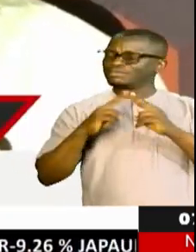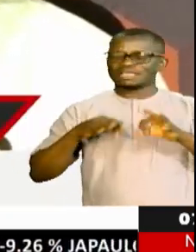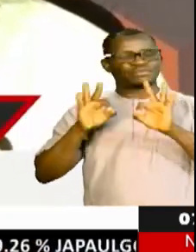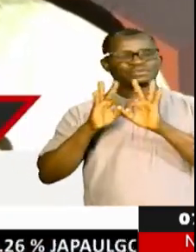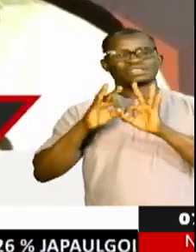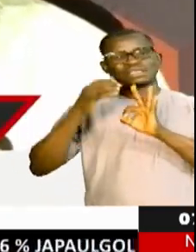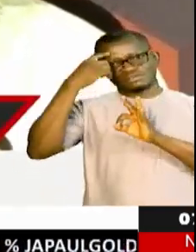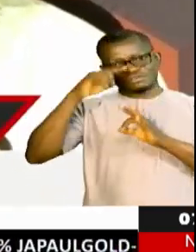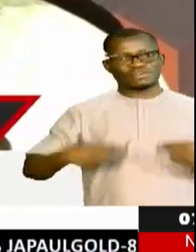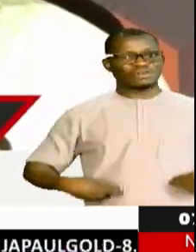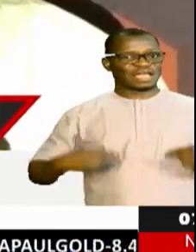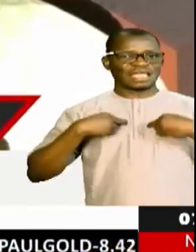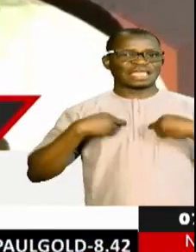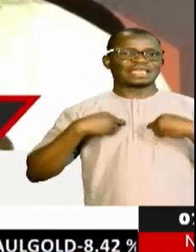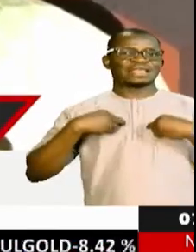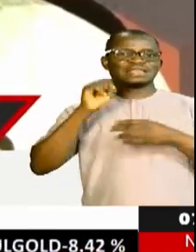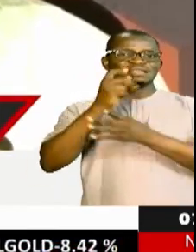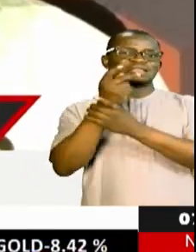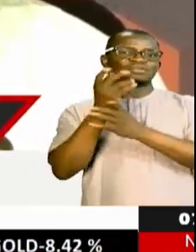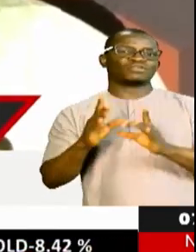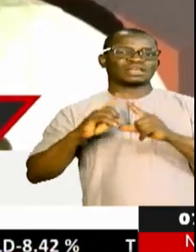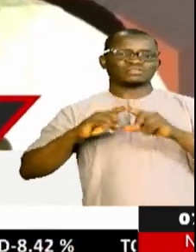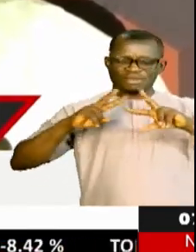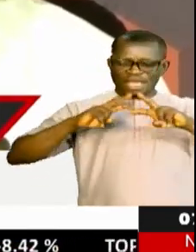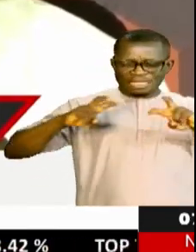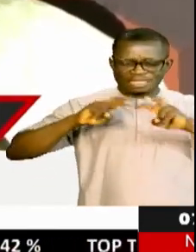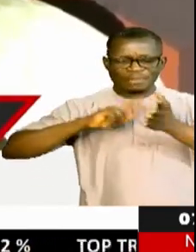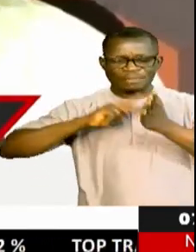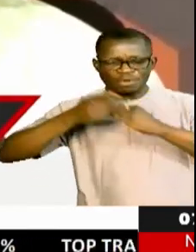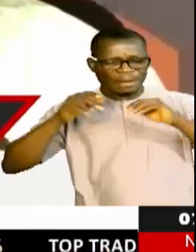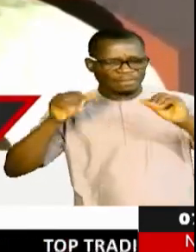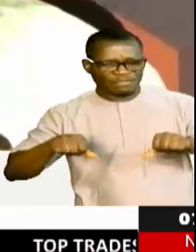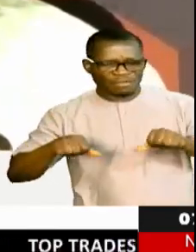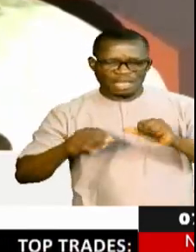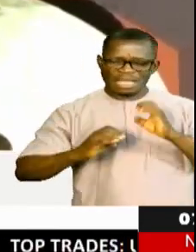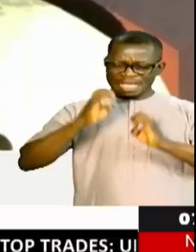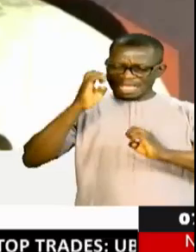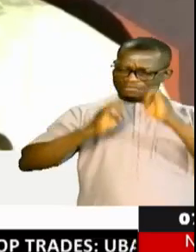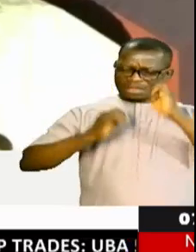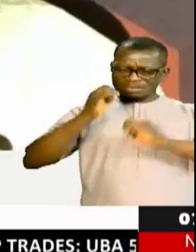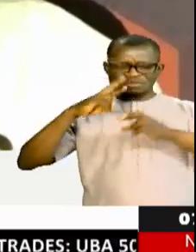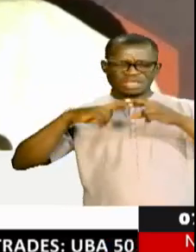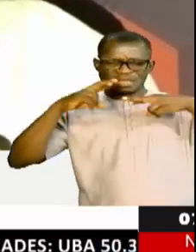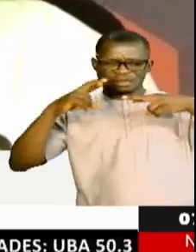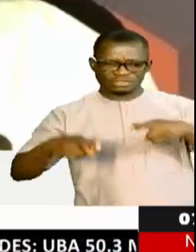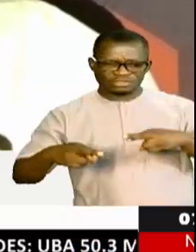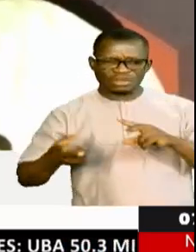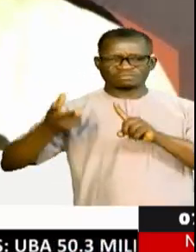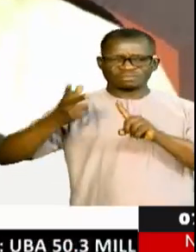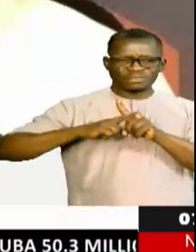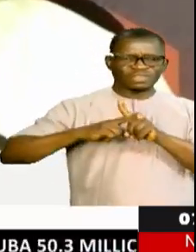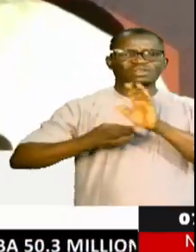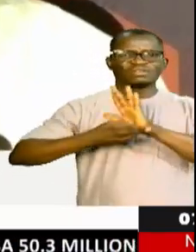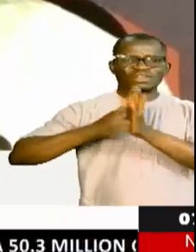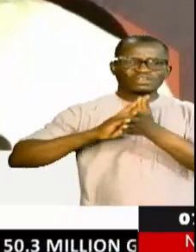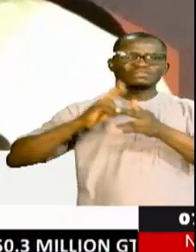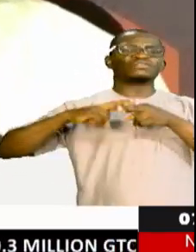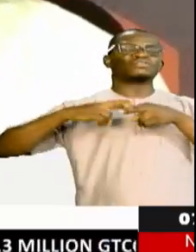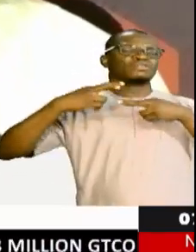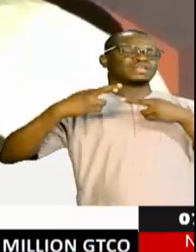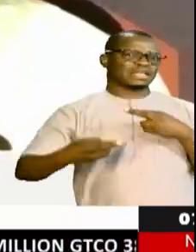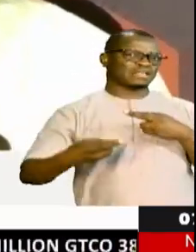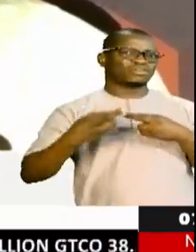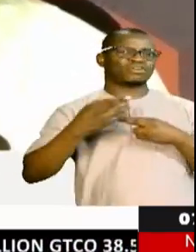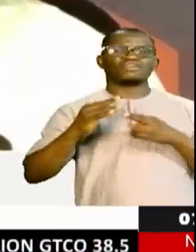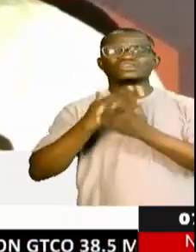health sector stakeholders to assess program performance, evaluate resource distribution, and review outcomes